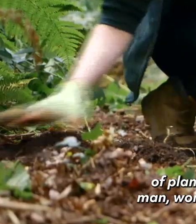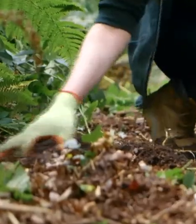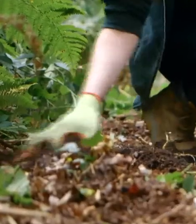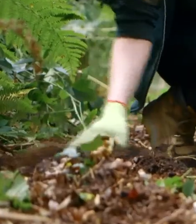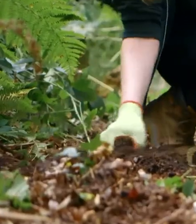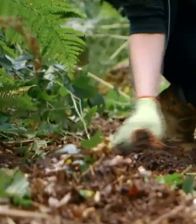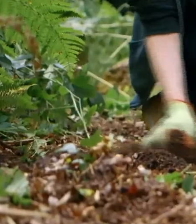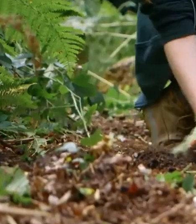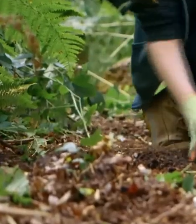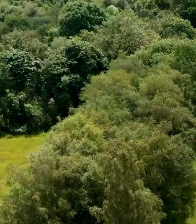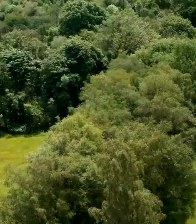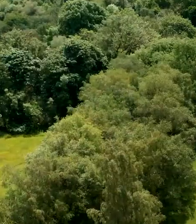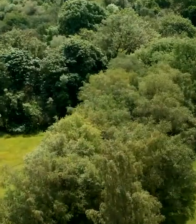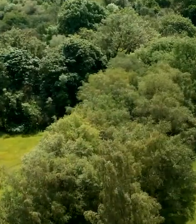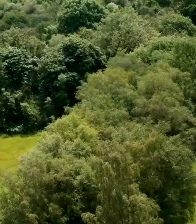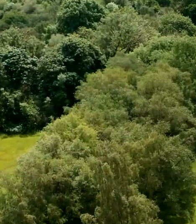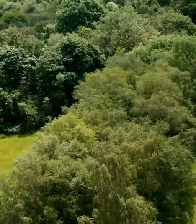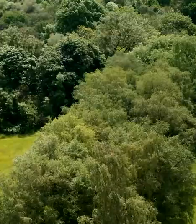city region.